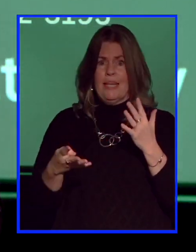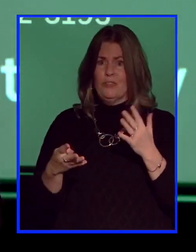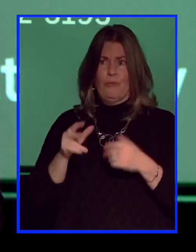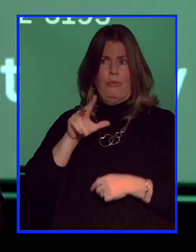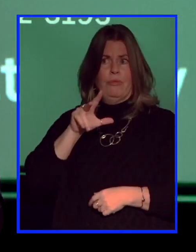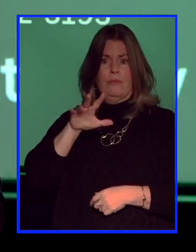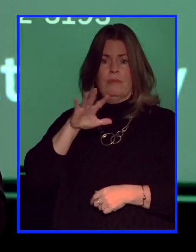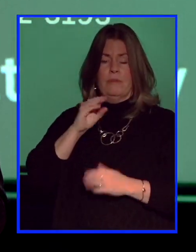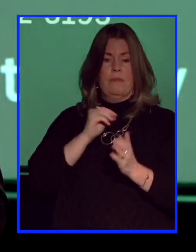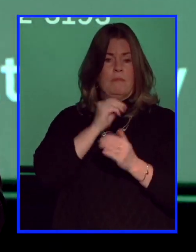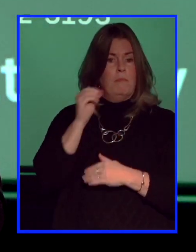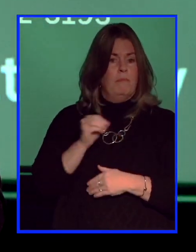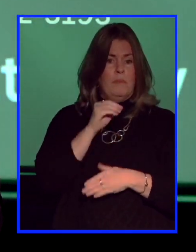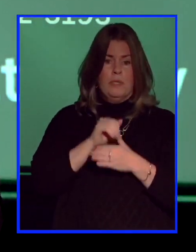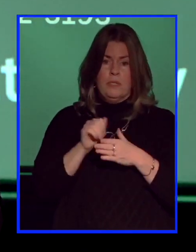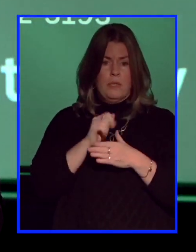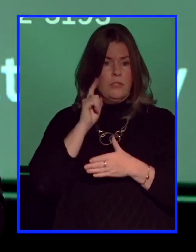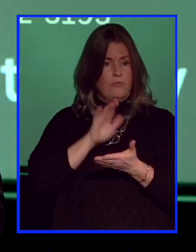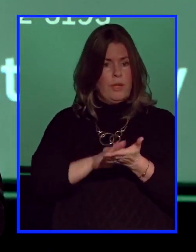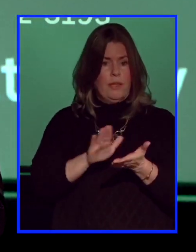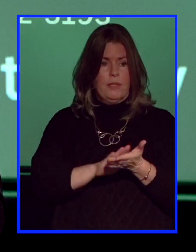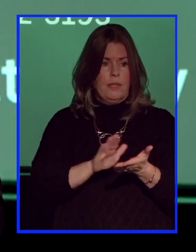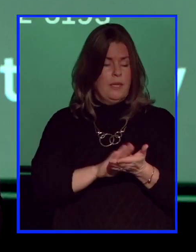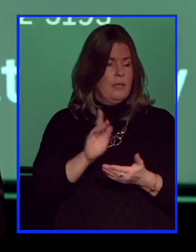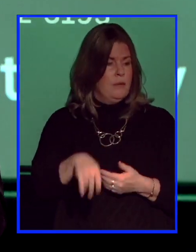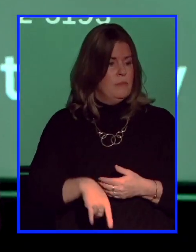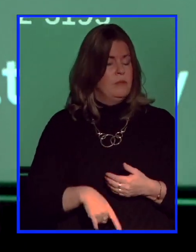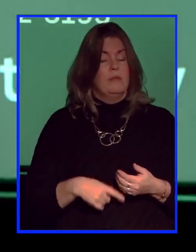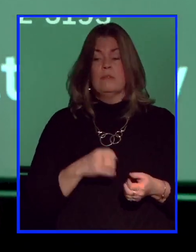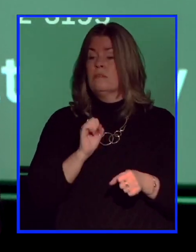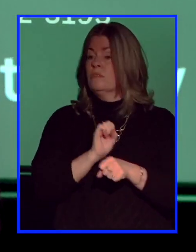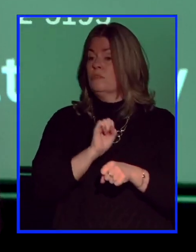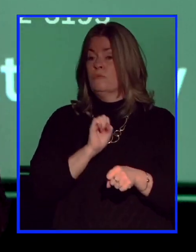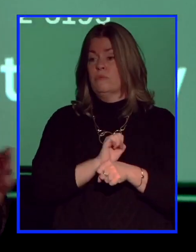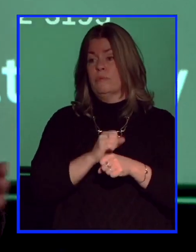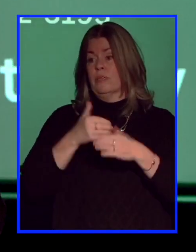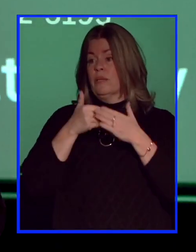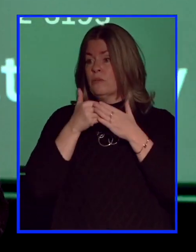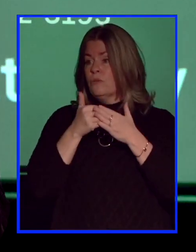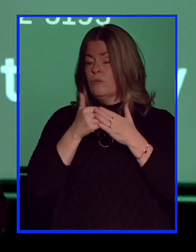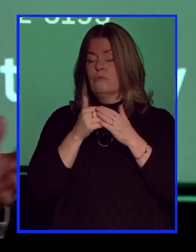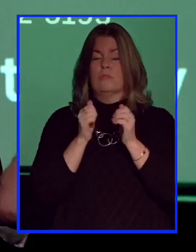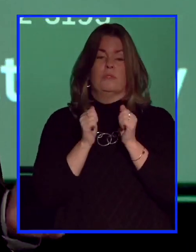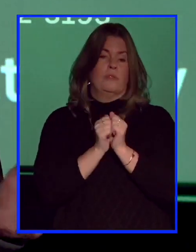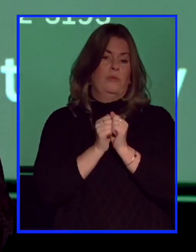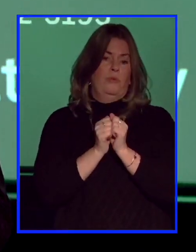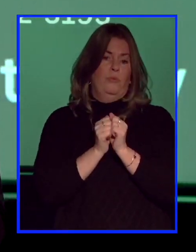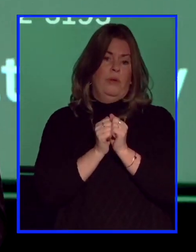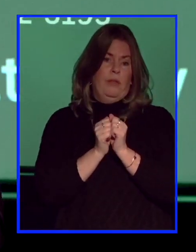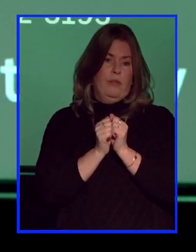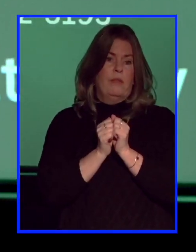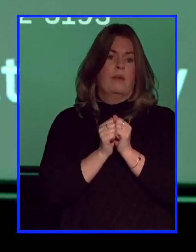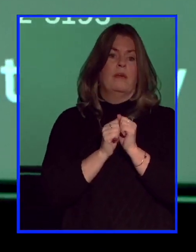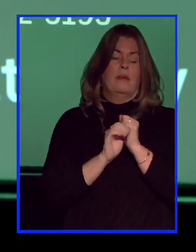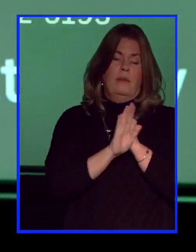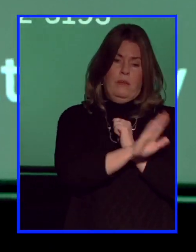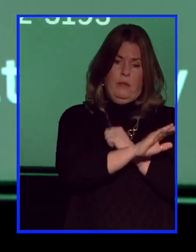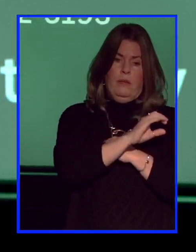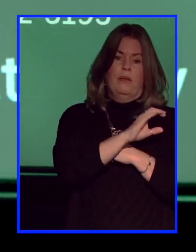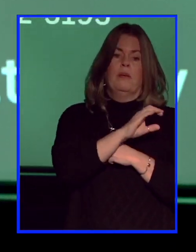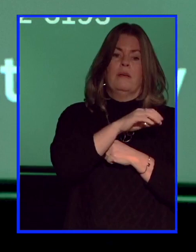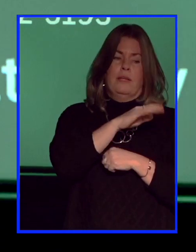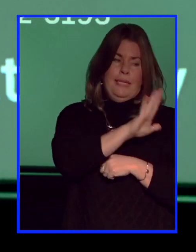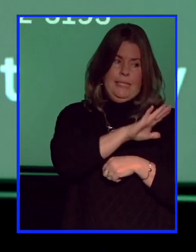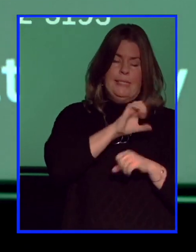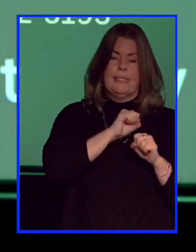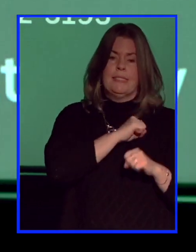the next 5 years. So we're working very closely with Patrick's. We have been working very closely with Patrick's